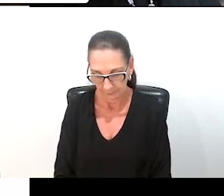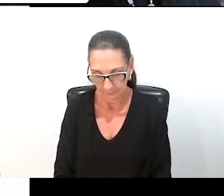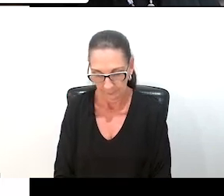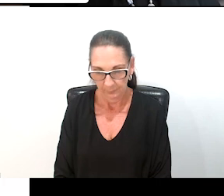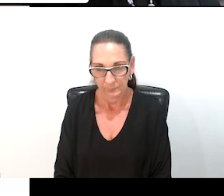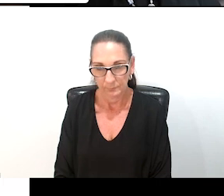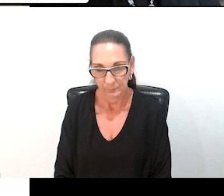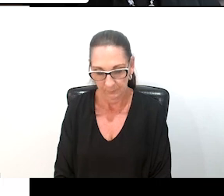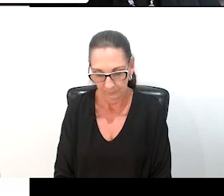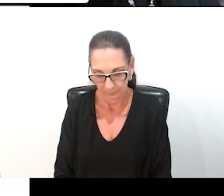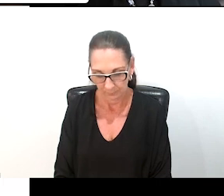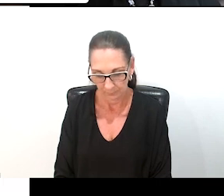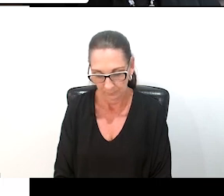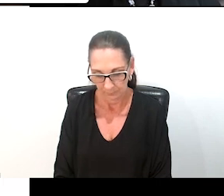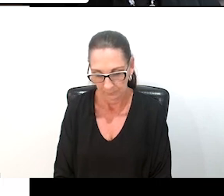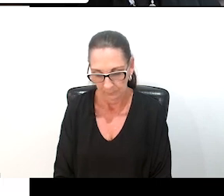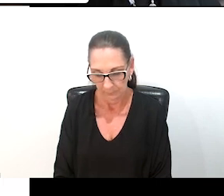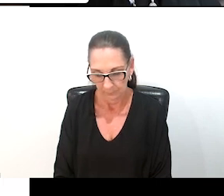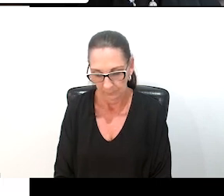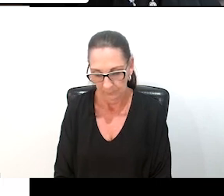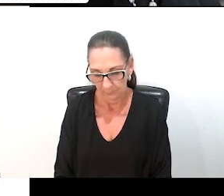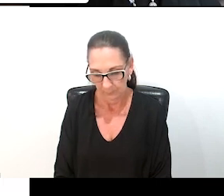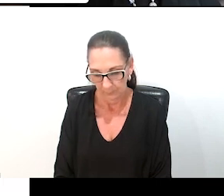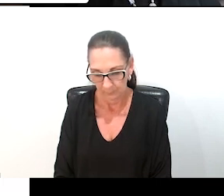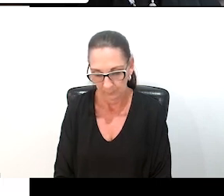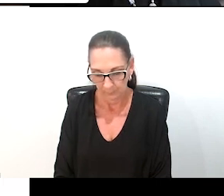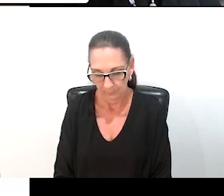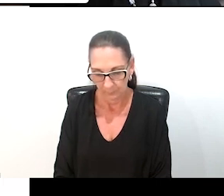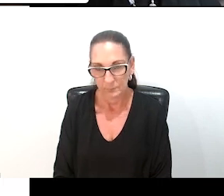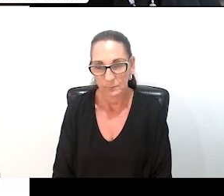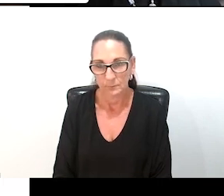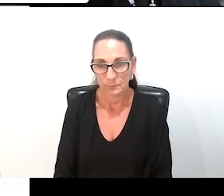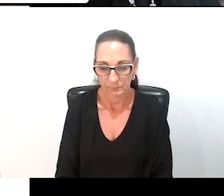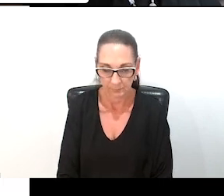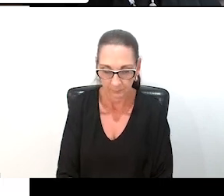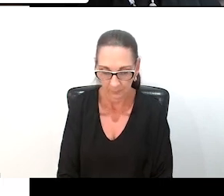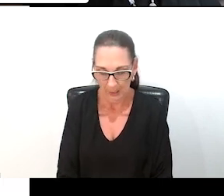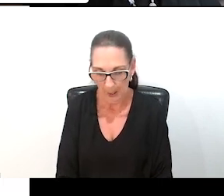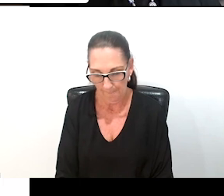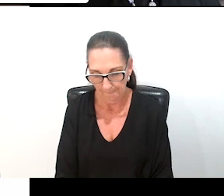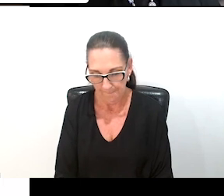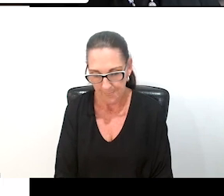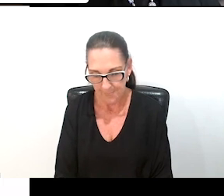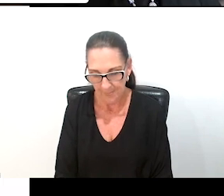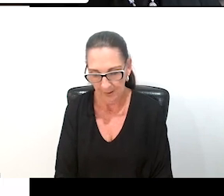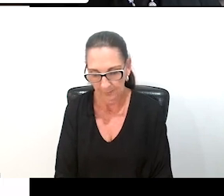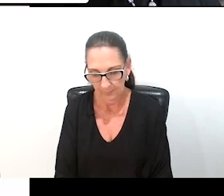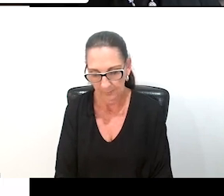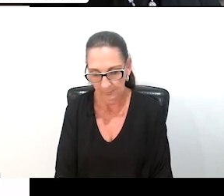outcomes under Australia's disability strategy, focus on health outcomes for people with disability, and